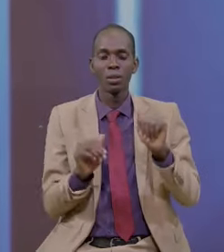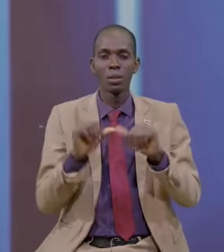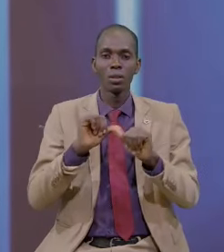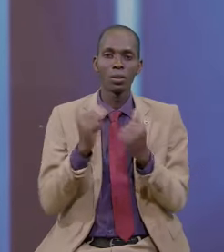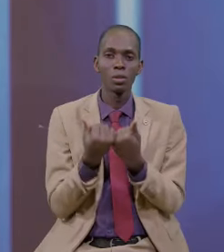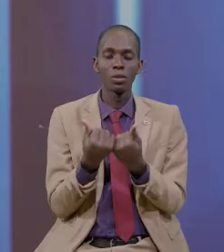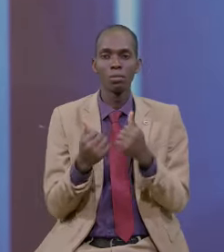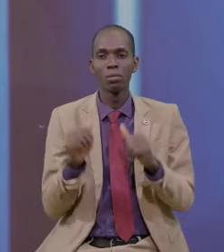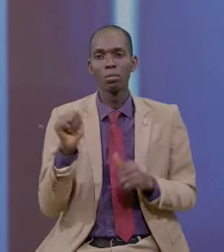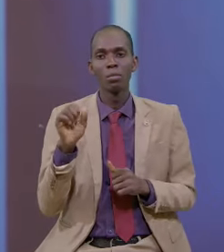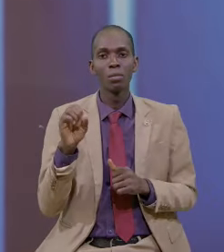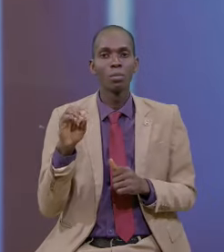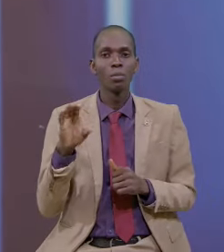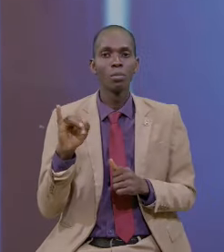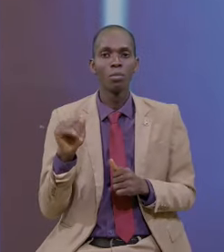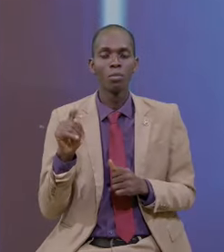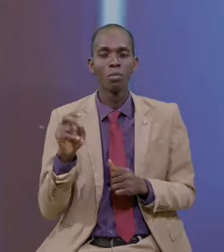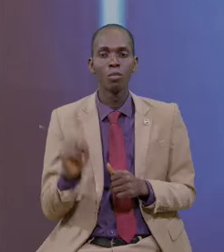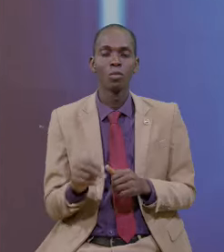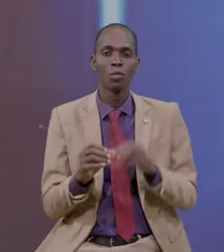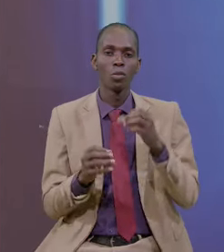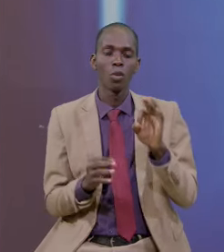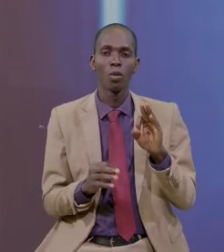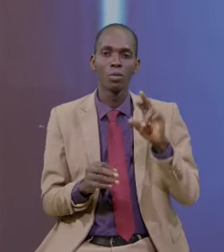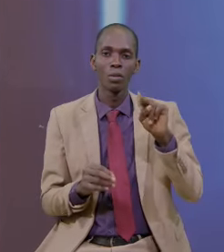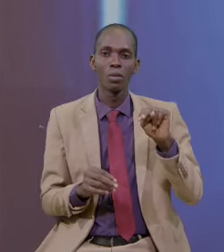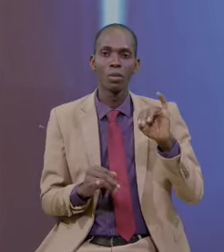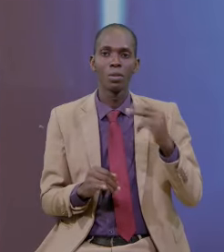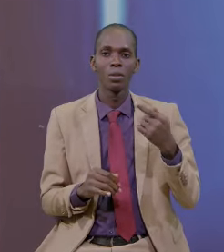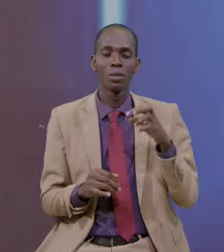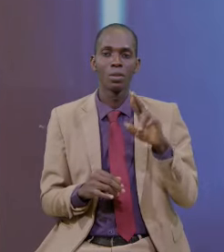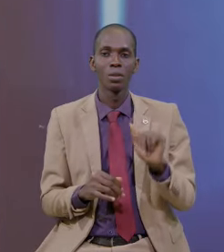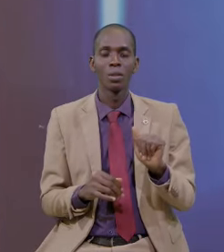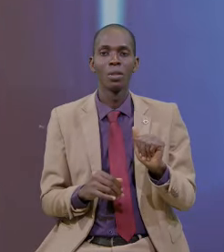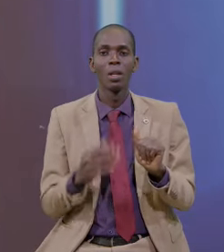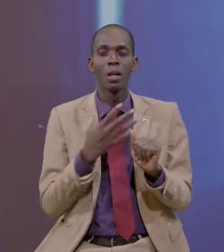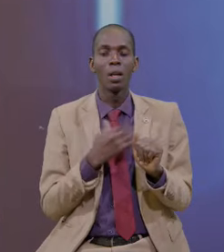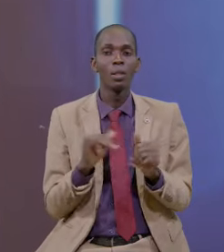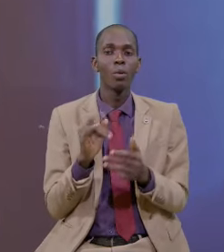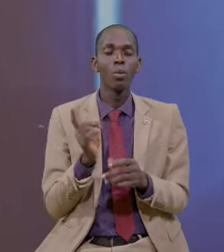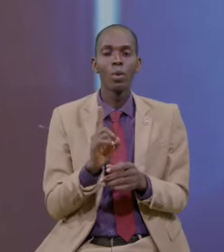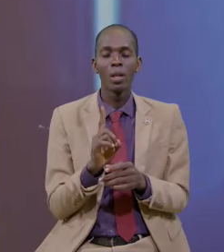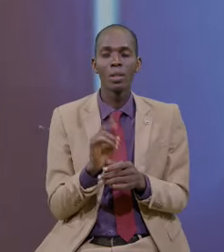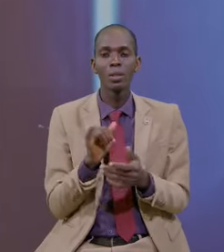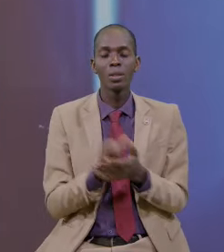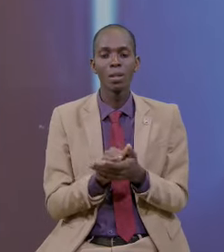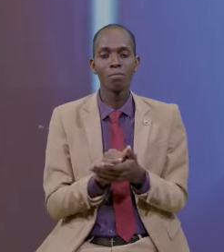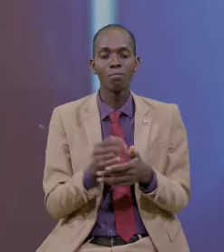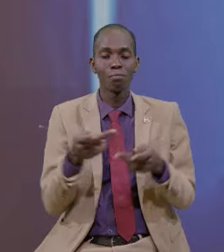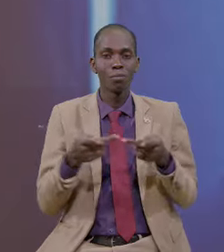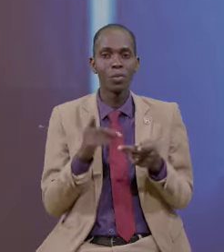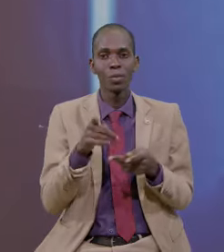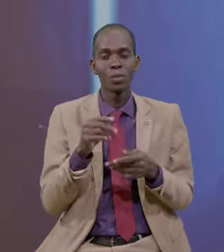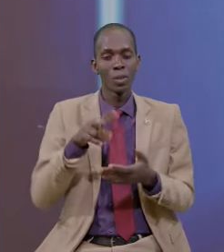for bringing that verse. That's John chapter 17,